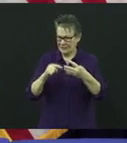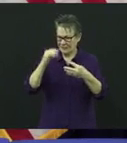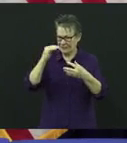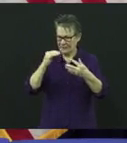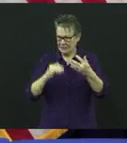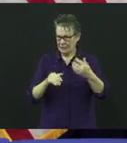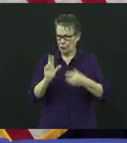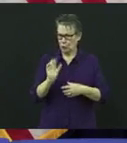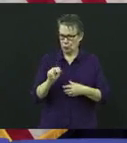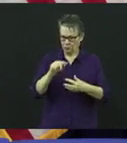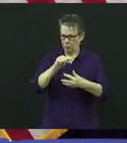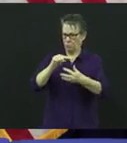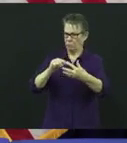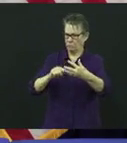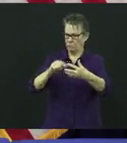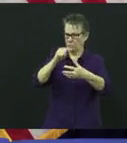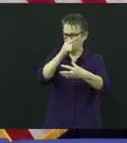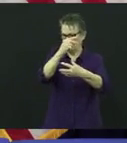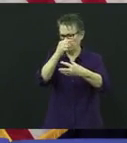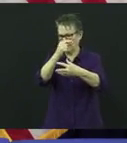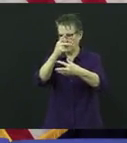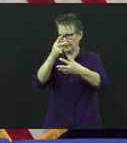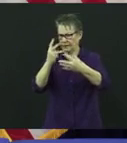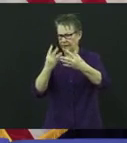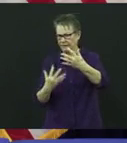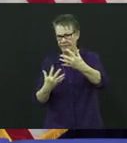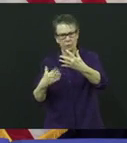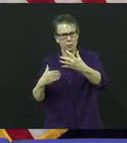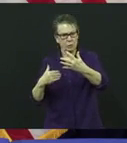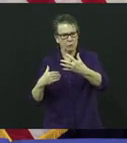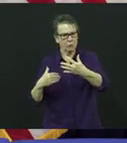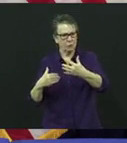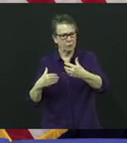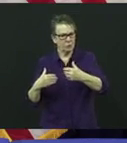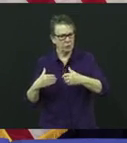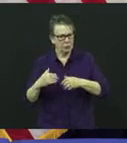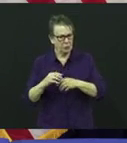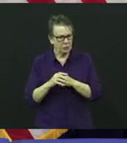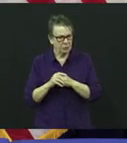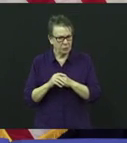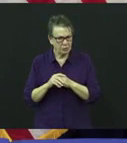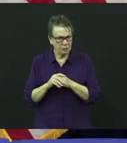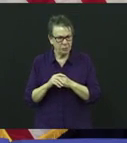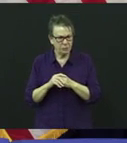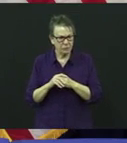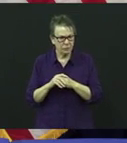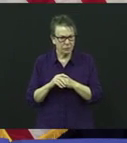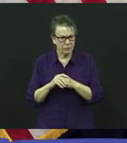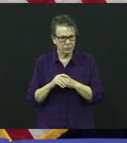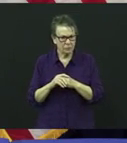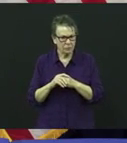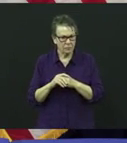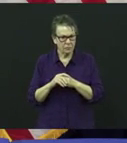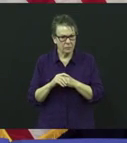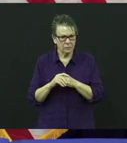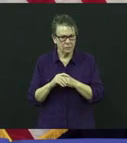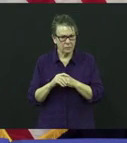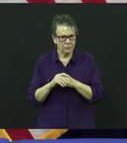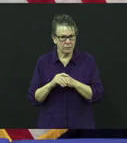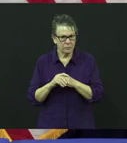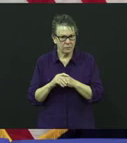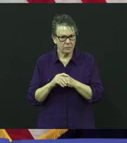overnight report that I can recall, I believe it is the first, where the number of new cases was not led by Bergen. And so you've got Bergen